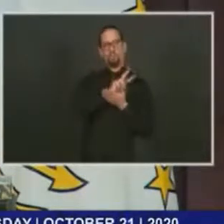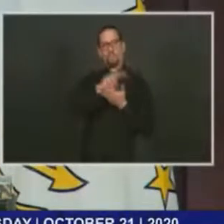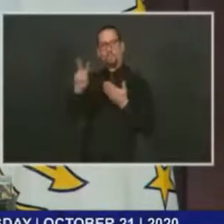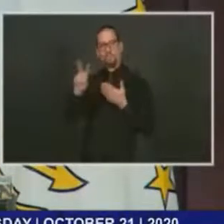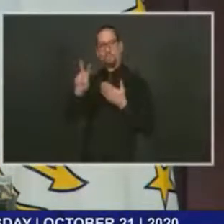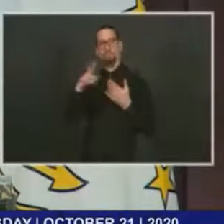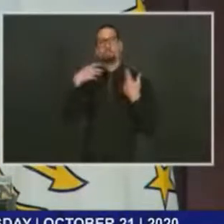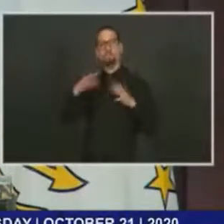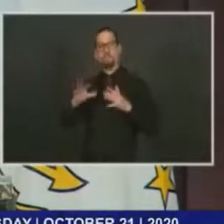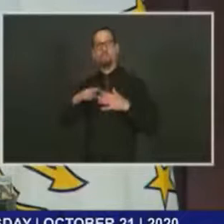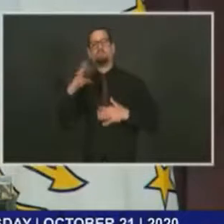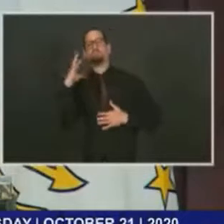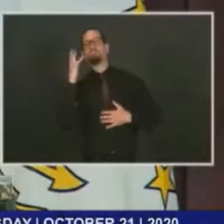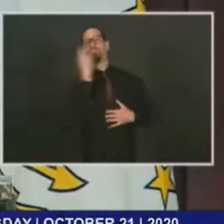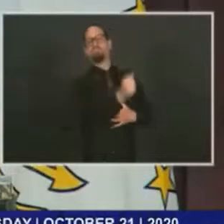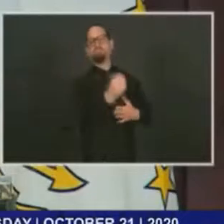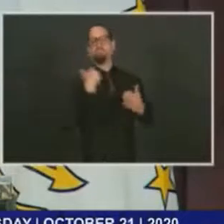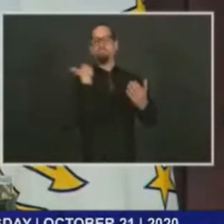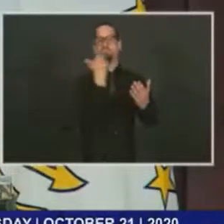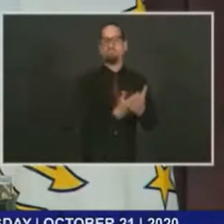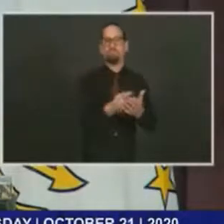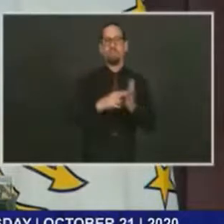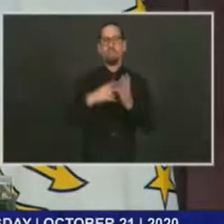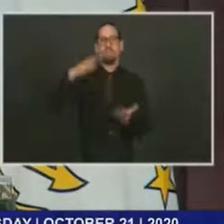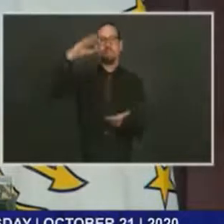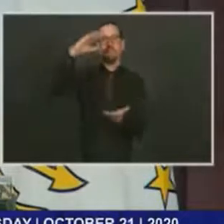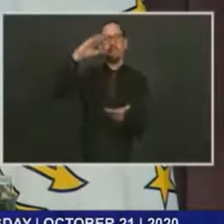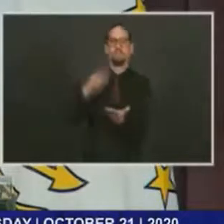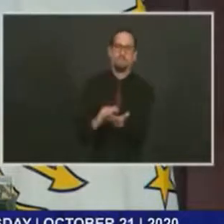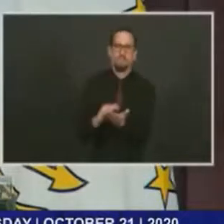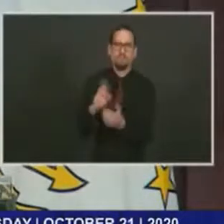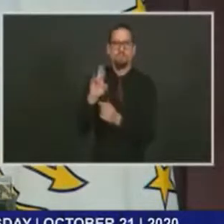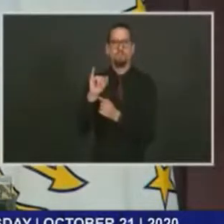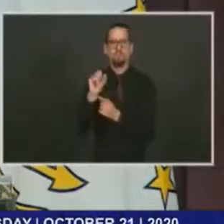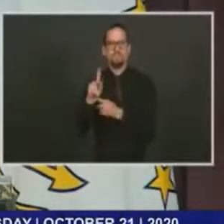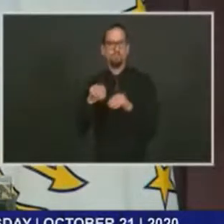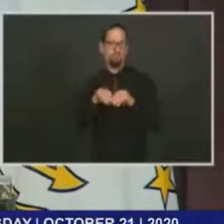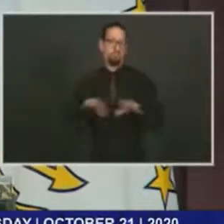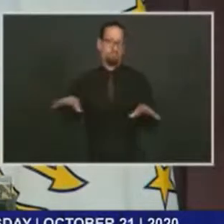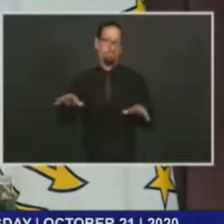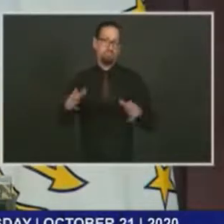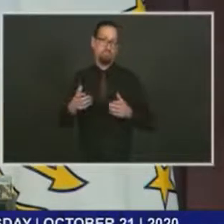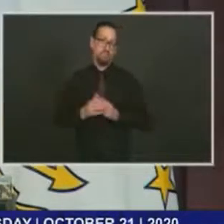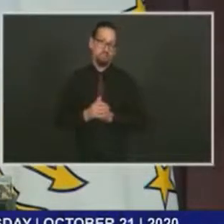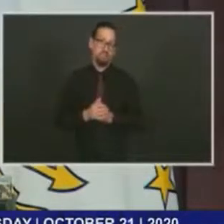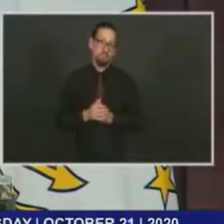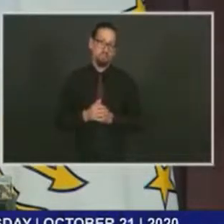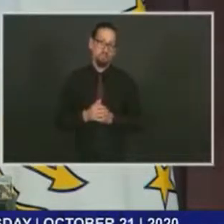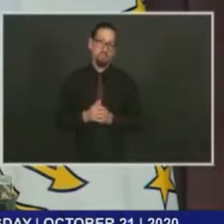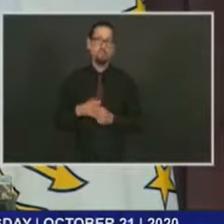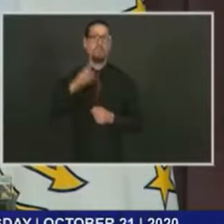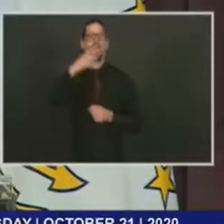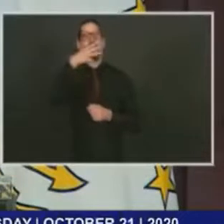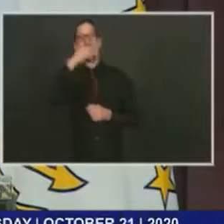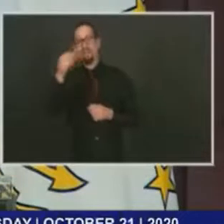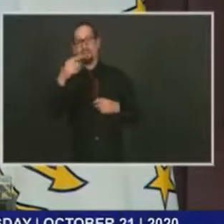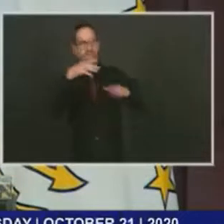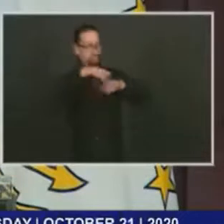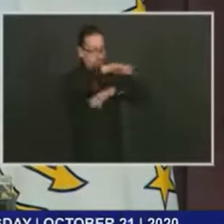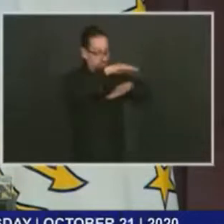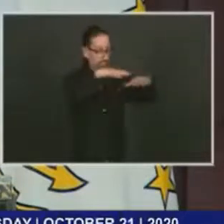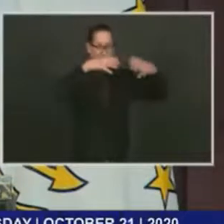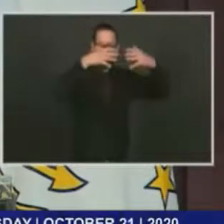then take it easy in the 14 days before the holiday and the 14 days after the holiday, and go ahead and